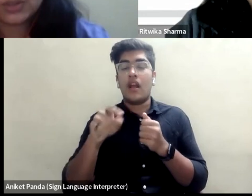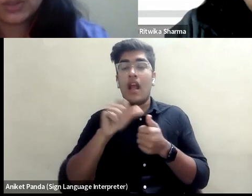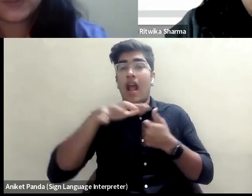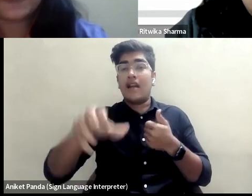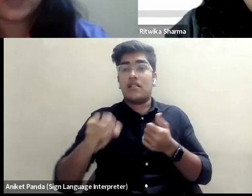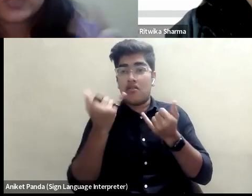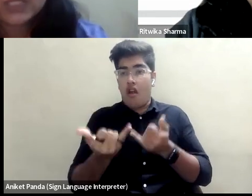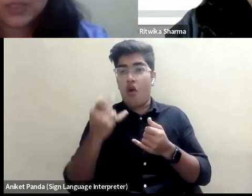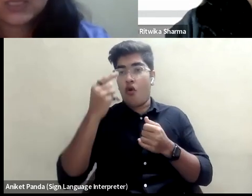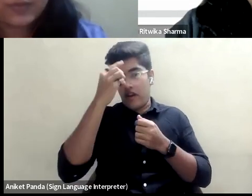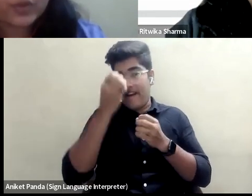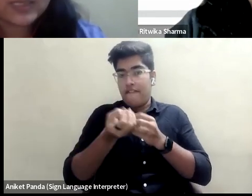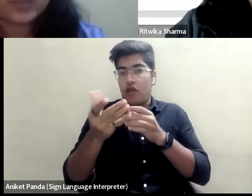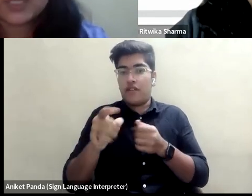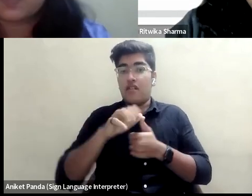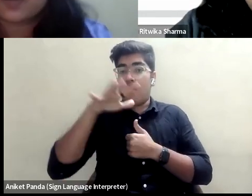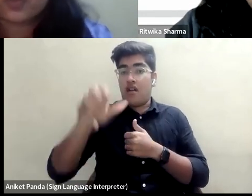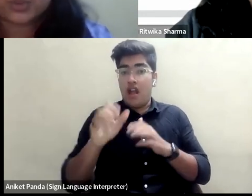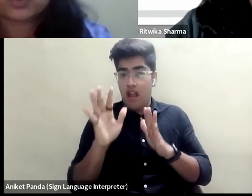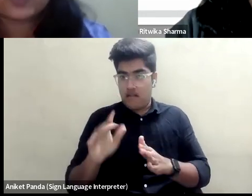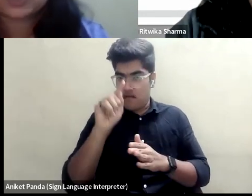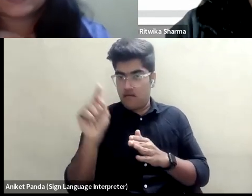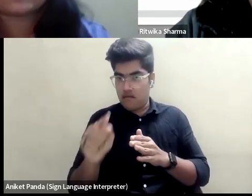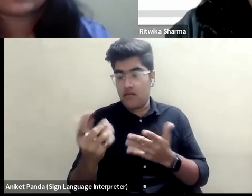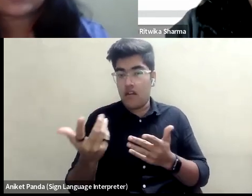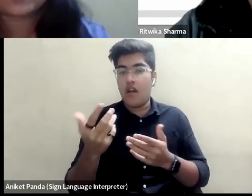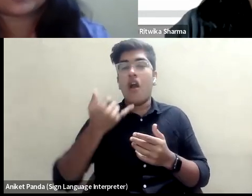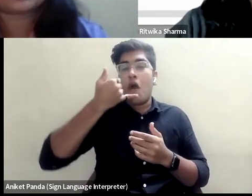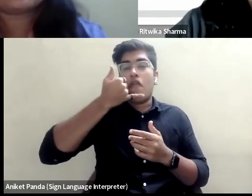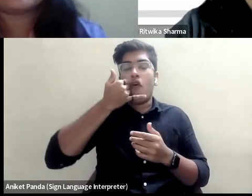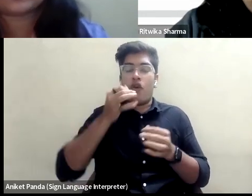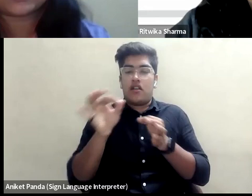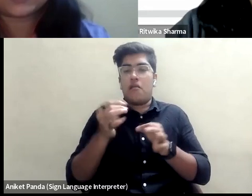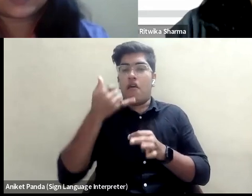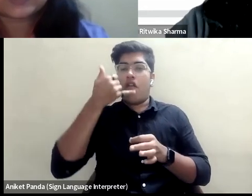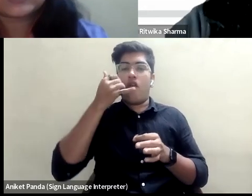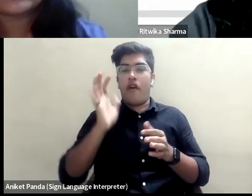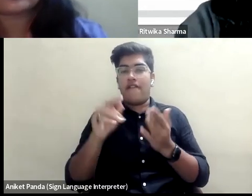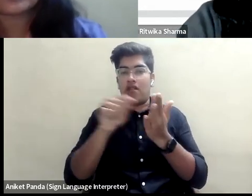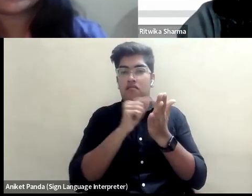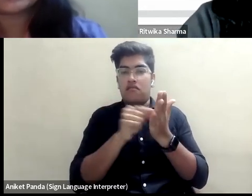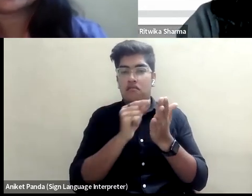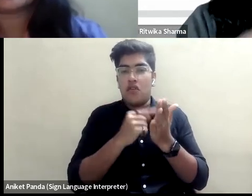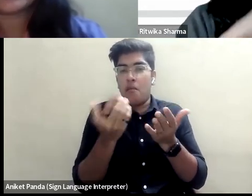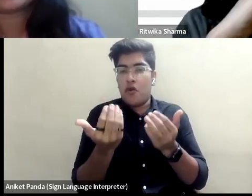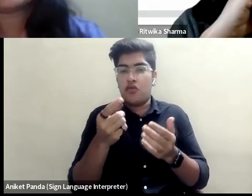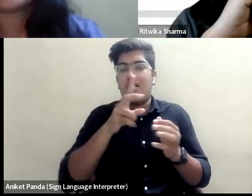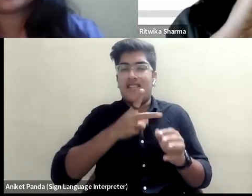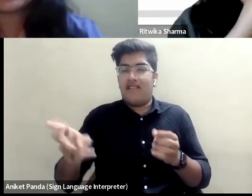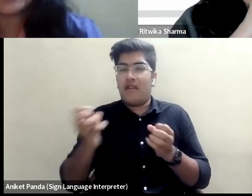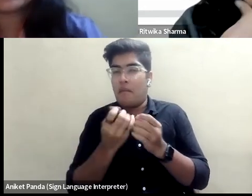information regimes, say for example a smartphone through which they have access to multiple other things. Now, other thing to look